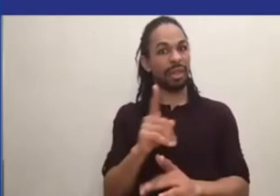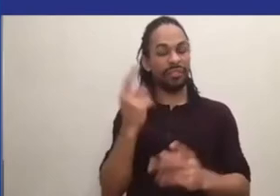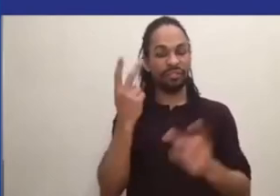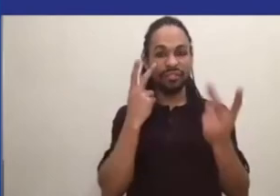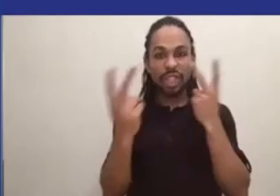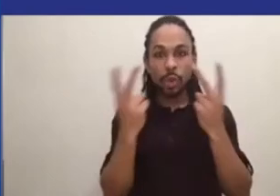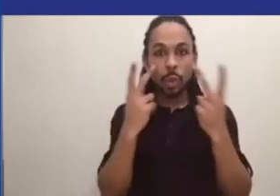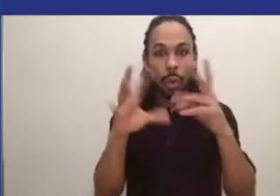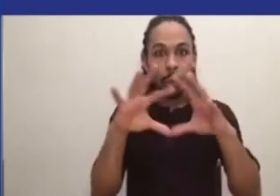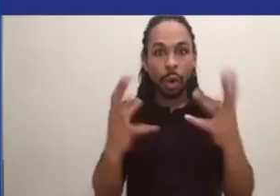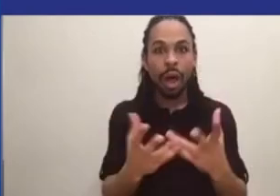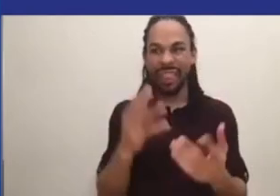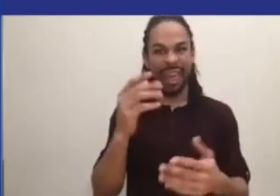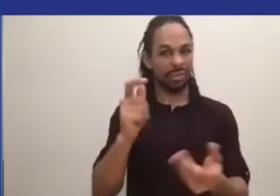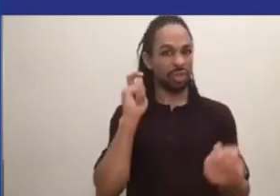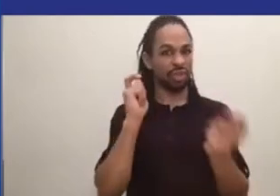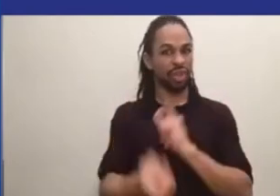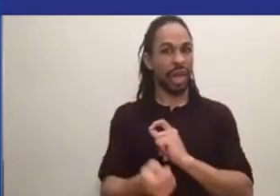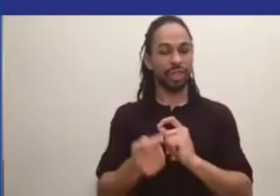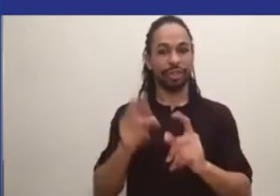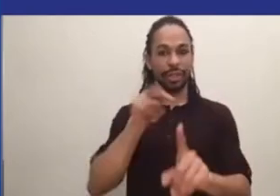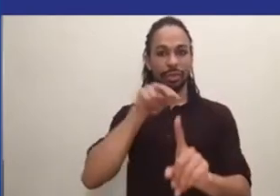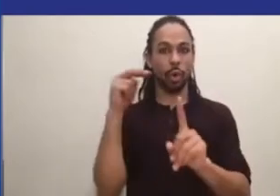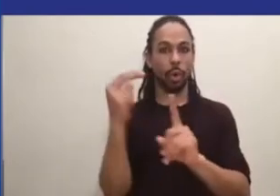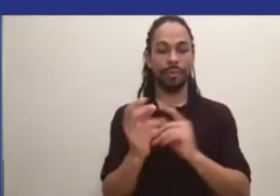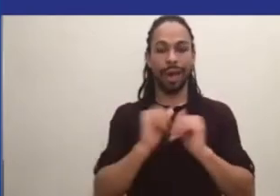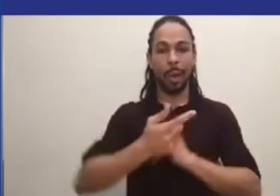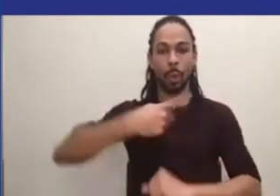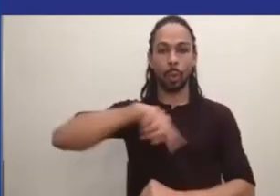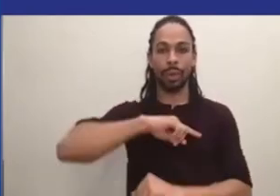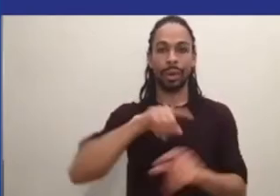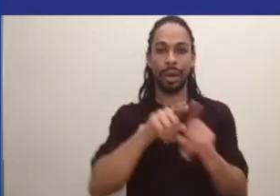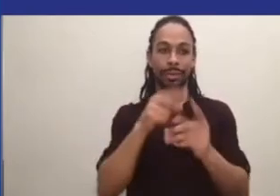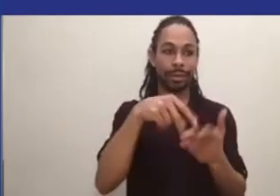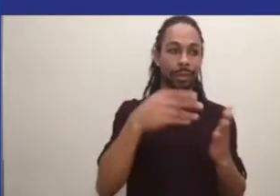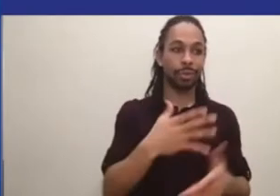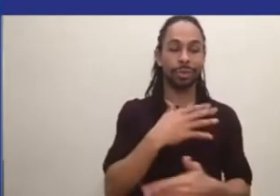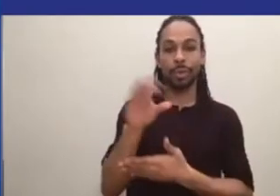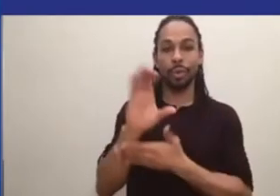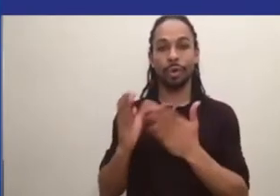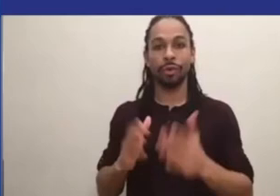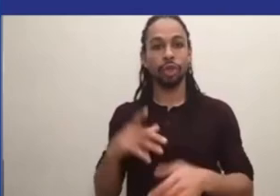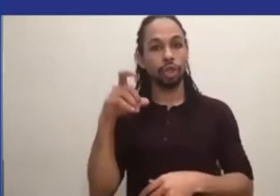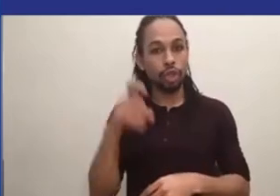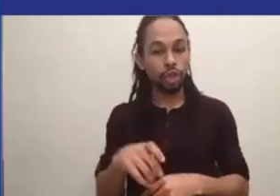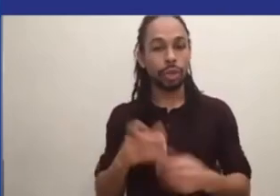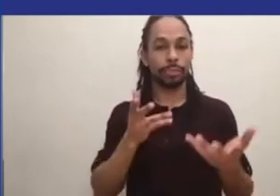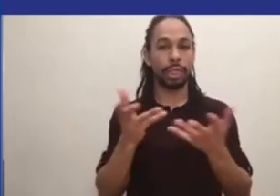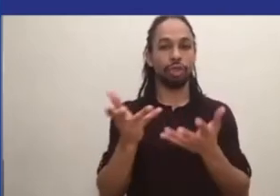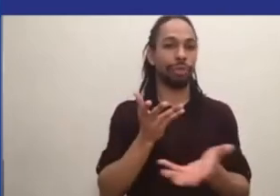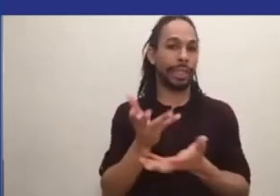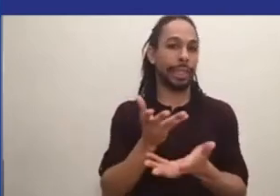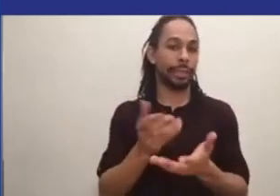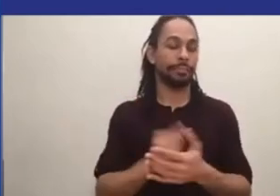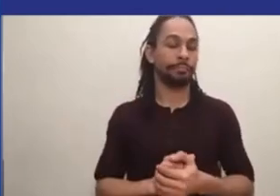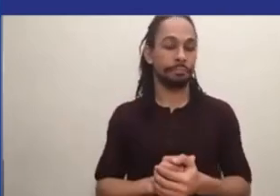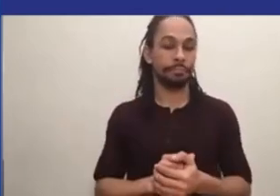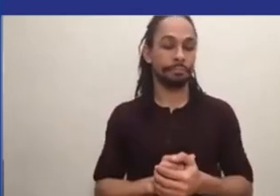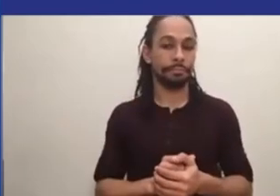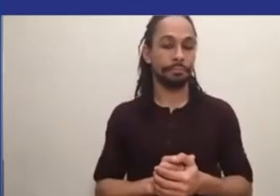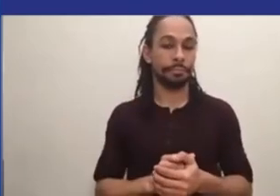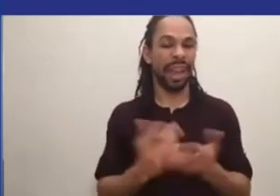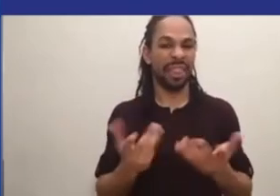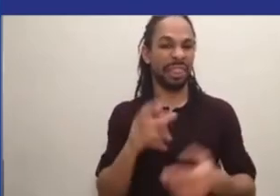of how we as dancers and choreographers should be treated. And that has just been